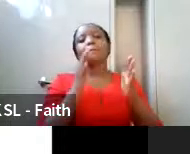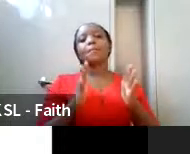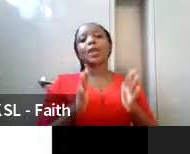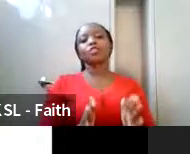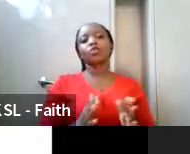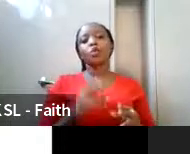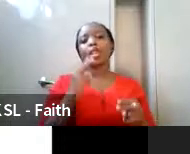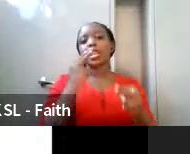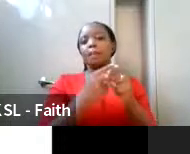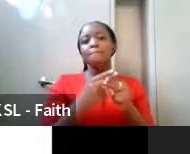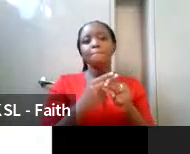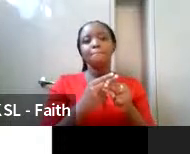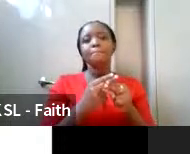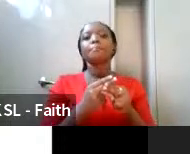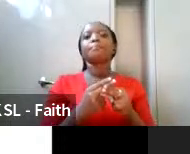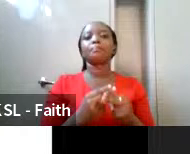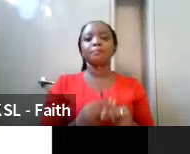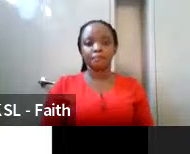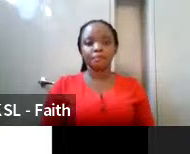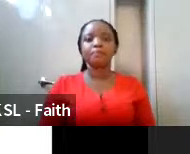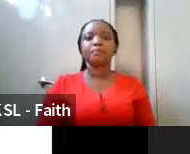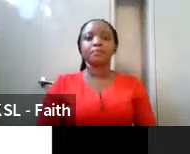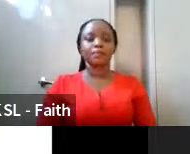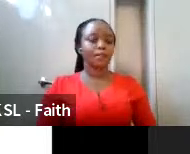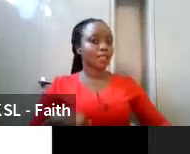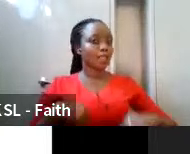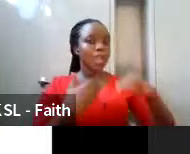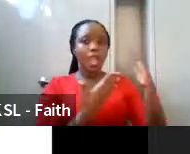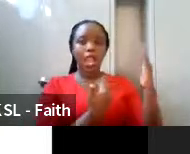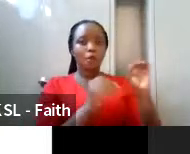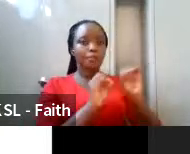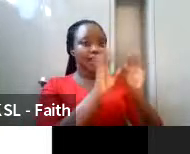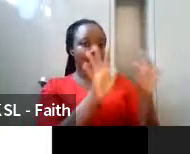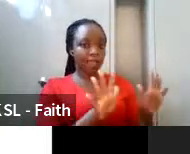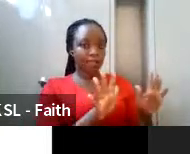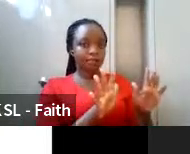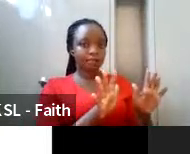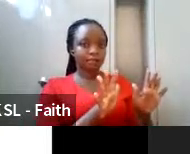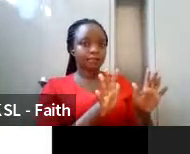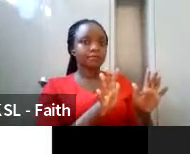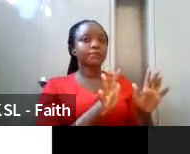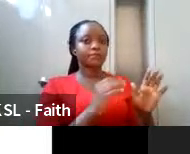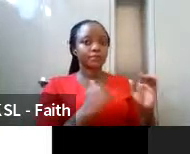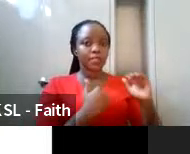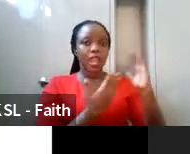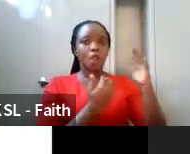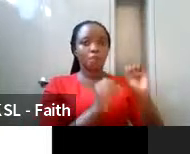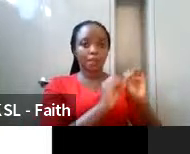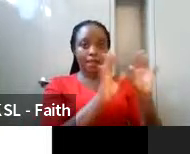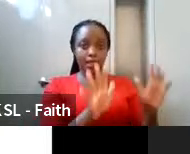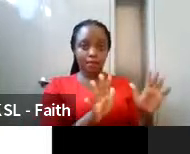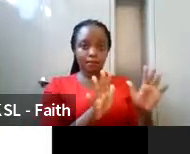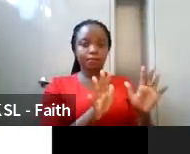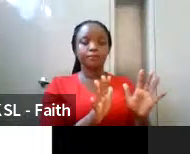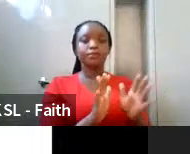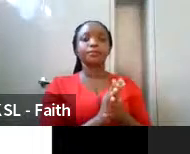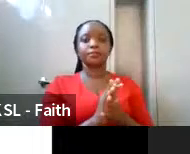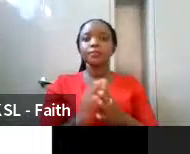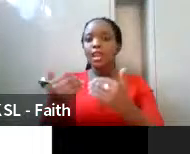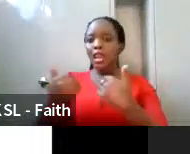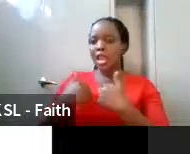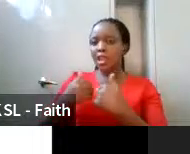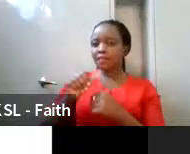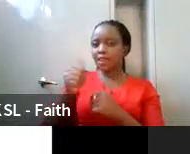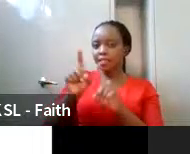name. I hope that's clear. Yeah, I hope that is clear for the Home Hunters. We have another one